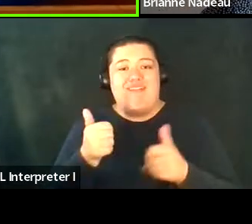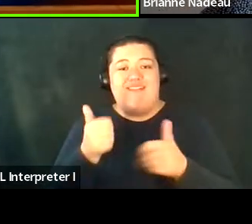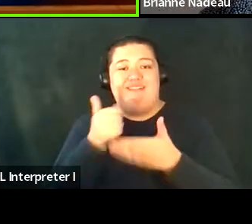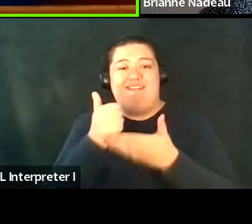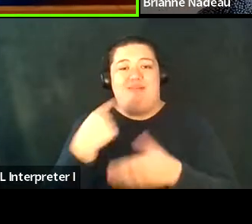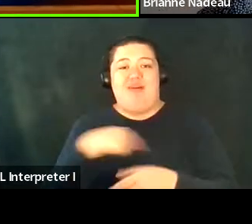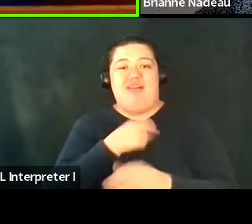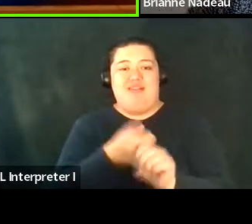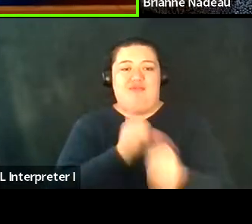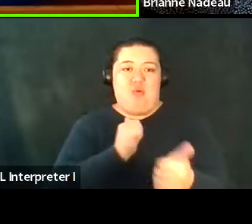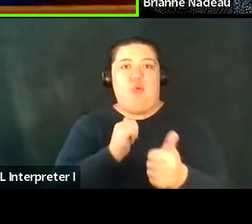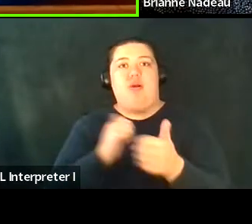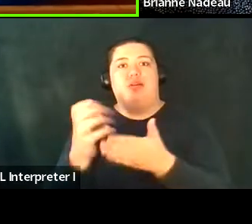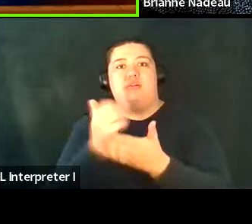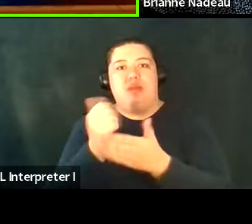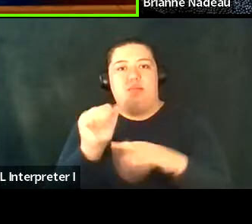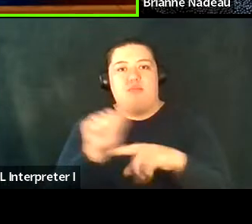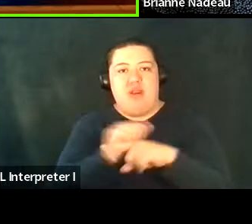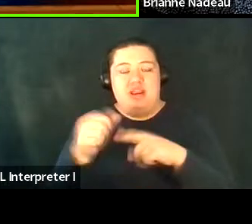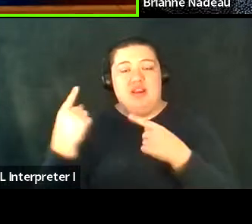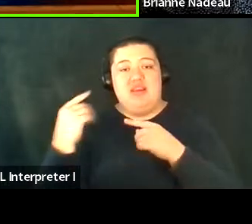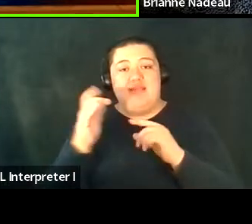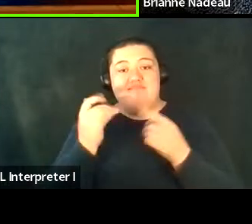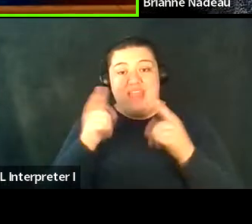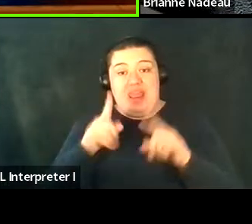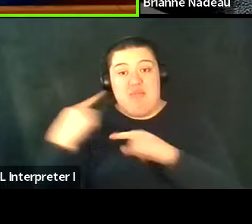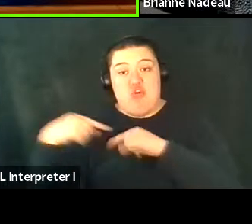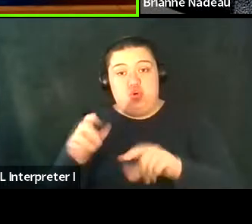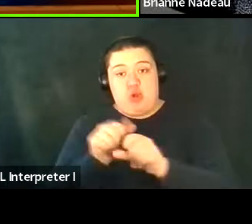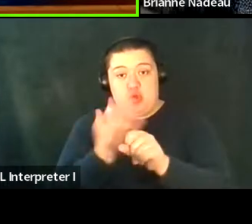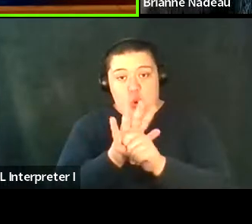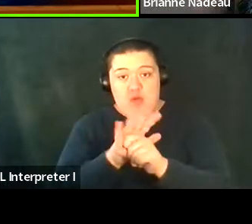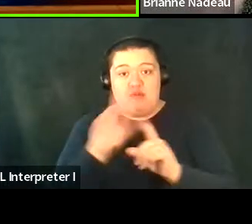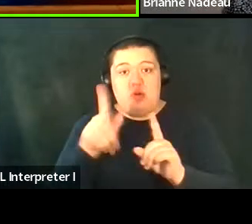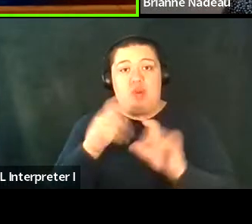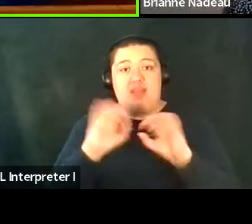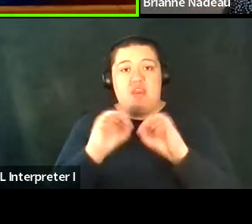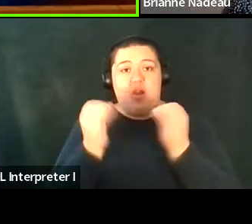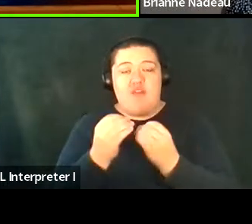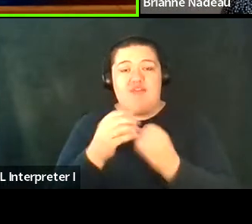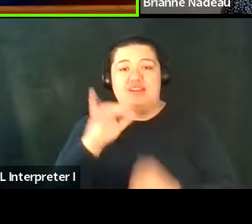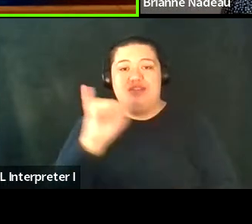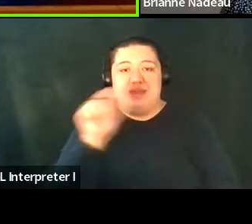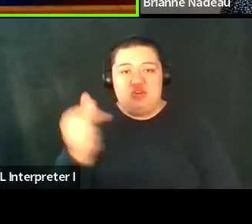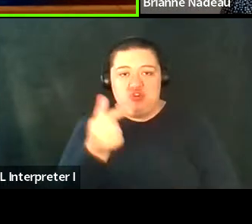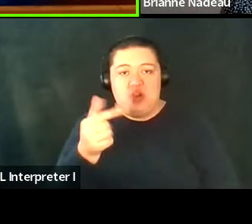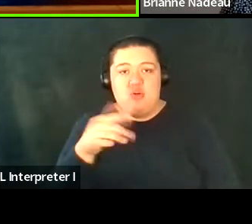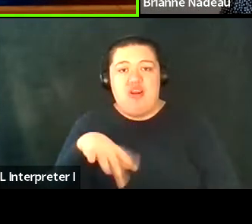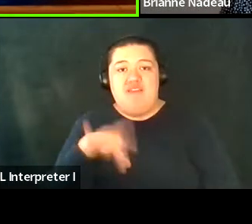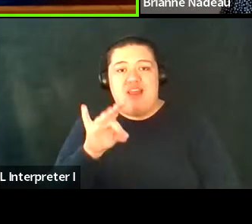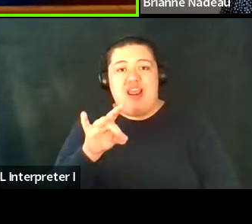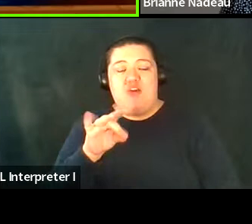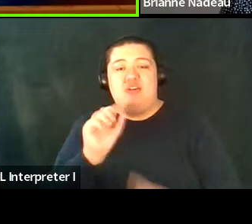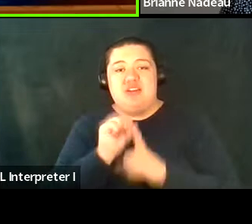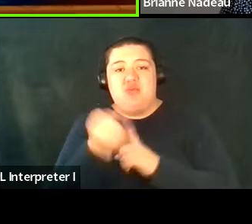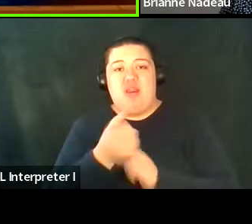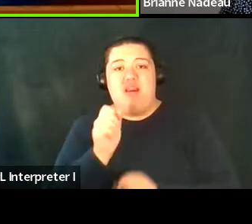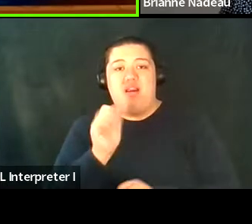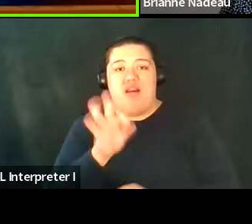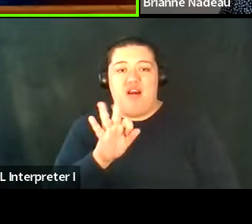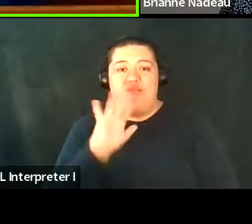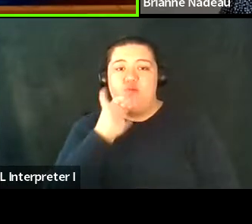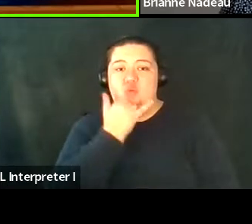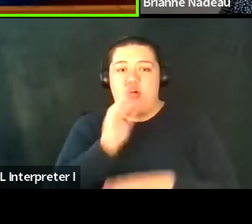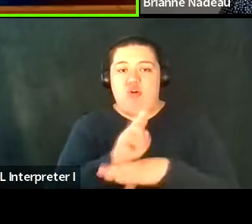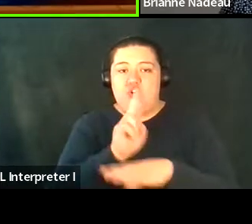concerning procurement practices that occurred during the COVID-19 pandemic, where the Office of the Inspector General found instances of misuse of